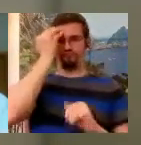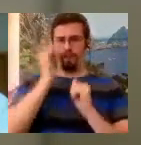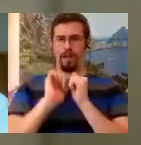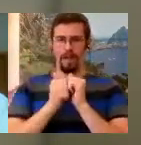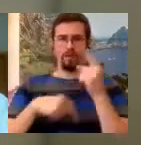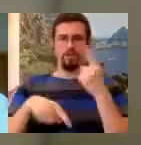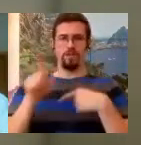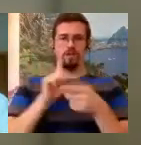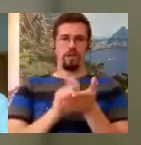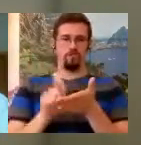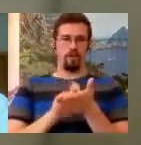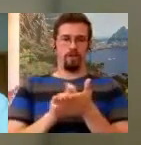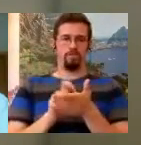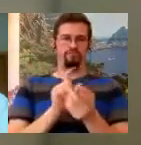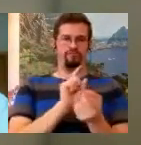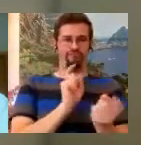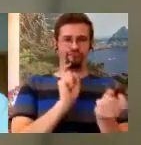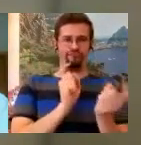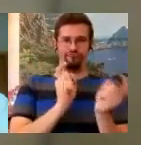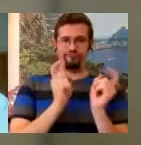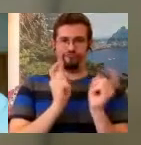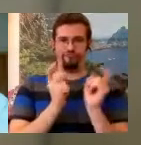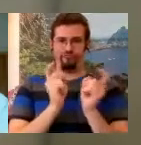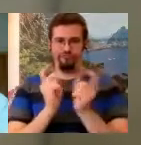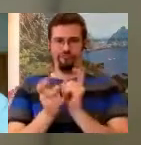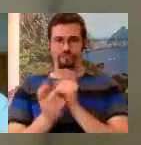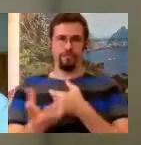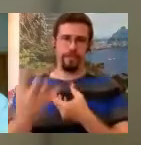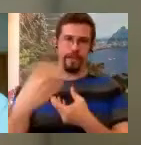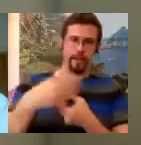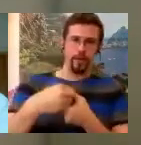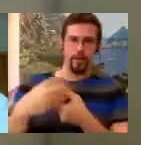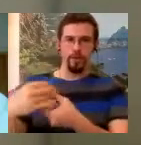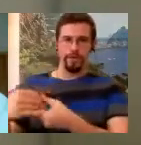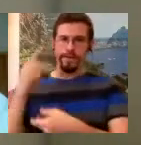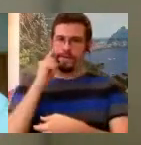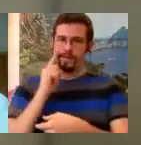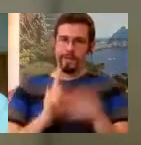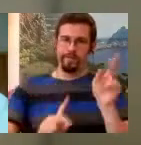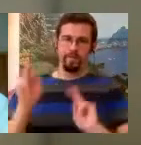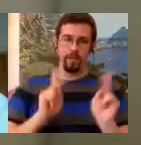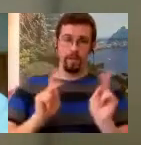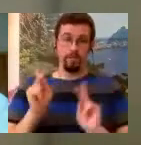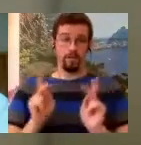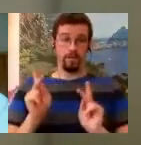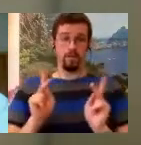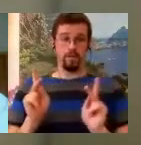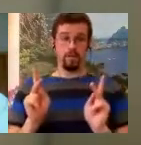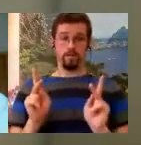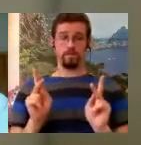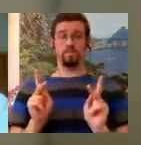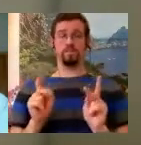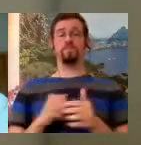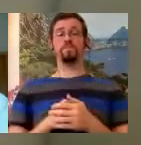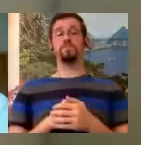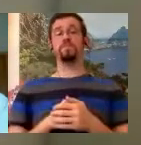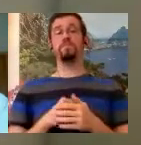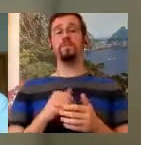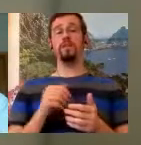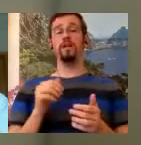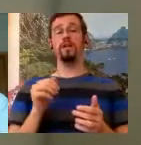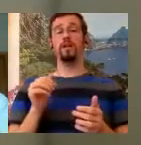has changed the inclusion of deaf people in digital world, so that since